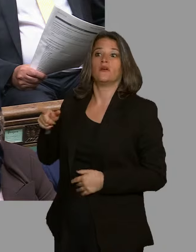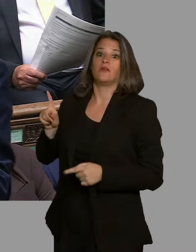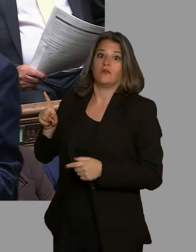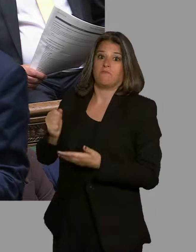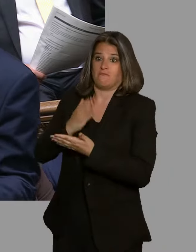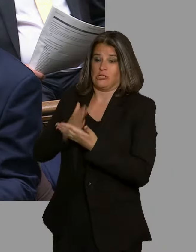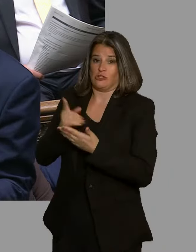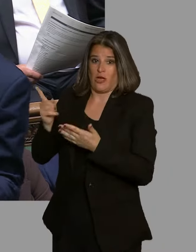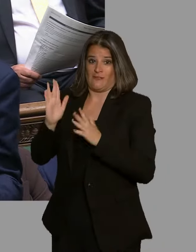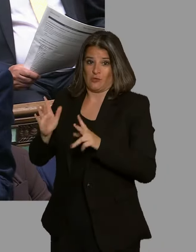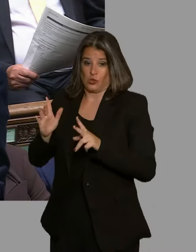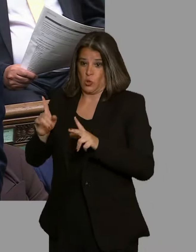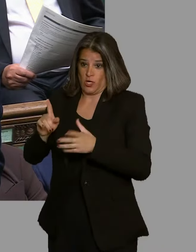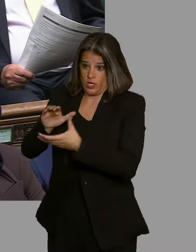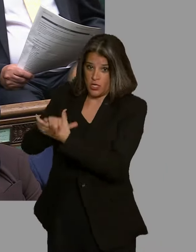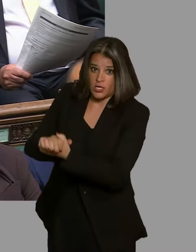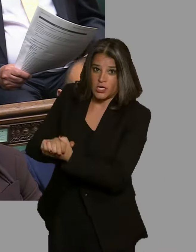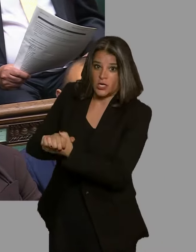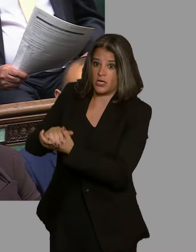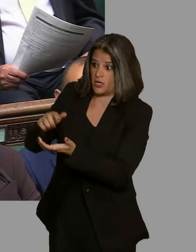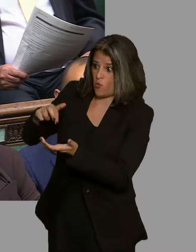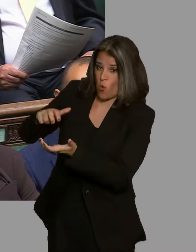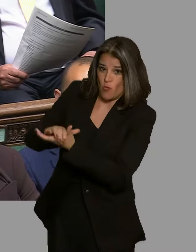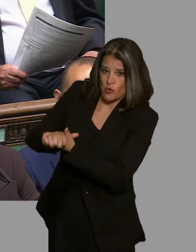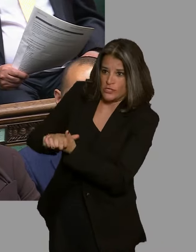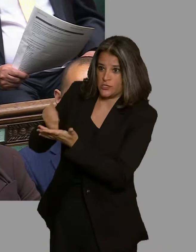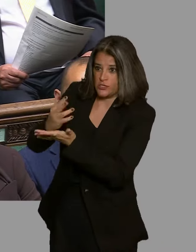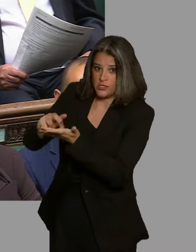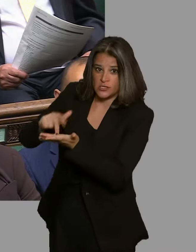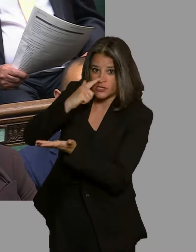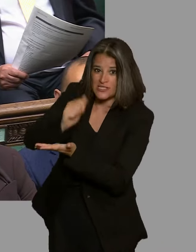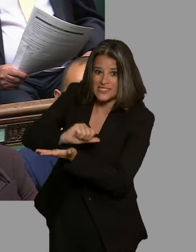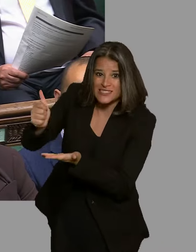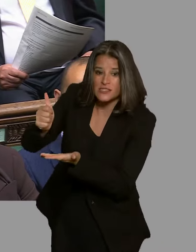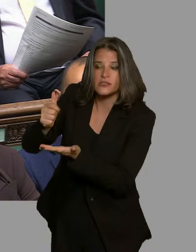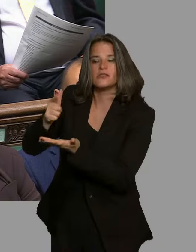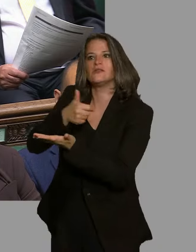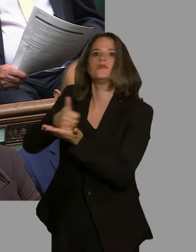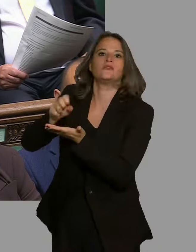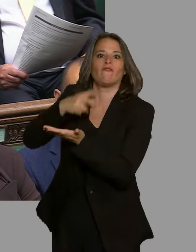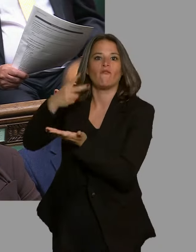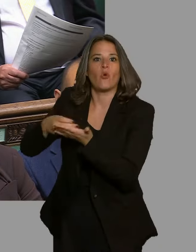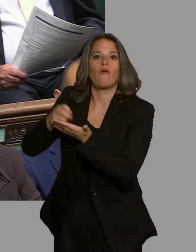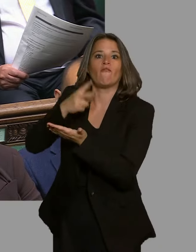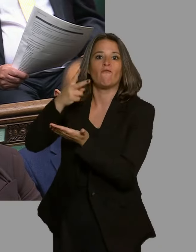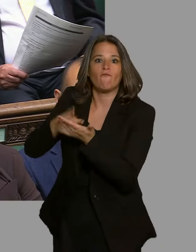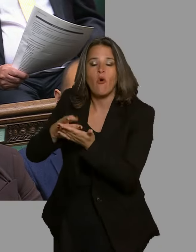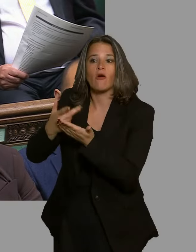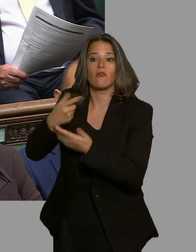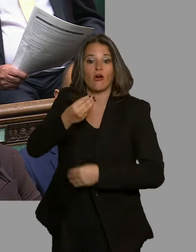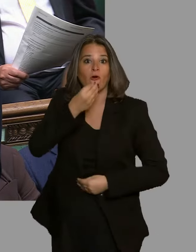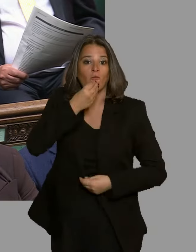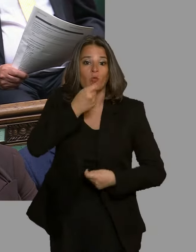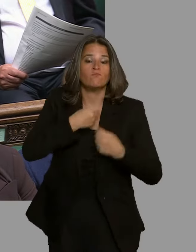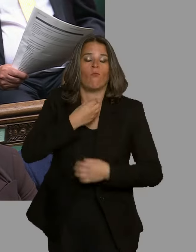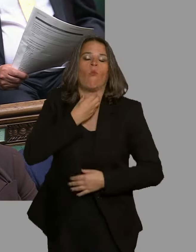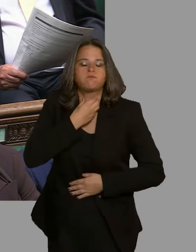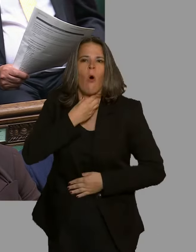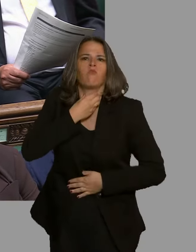is the sole earner in the family. She works part-time on top of caring for Tim. But